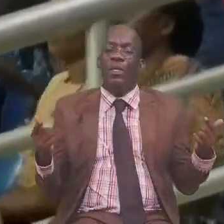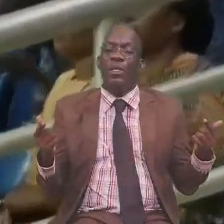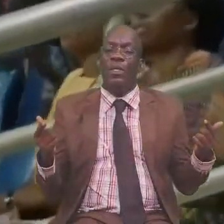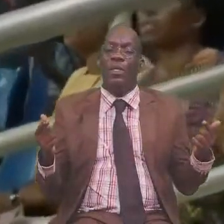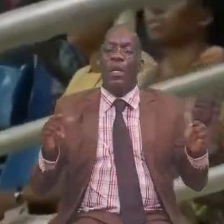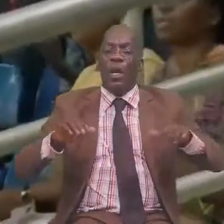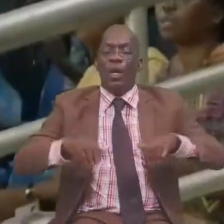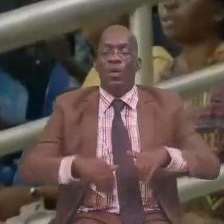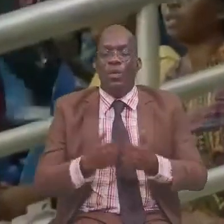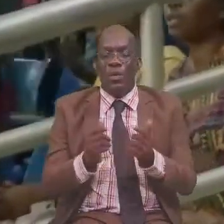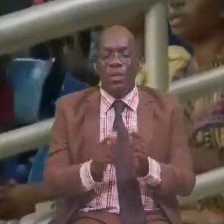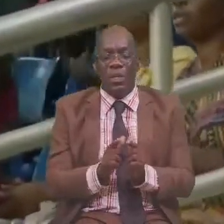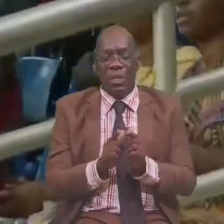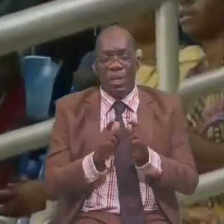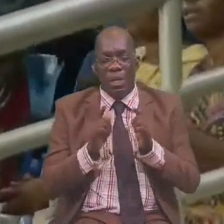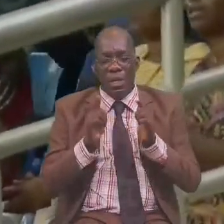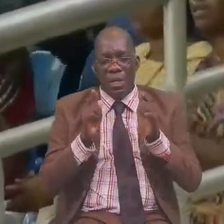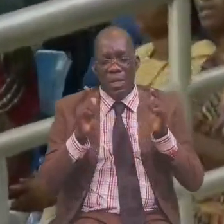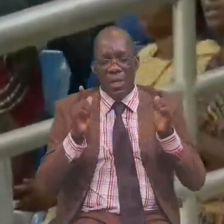how